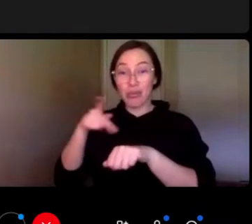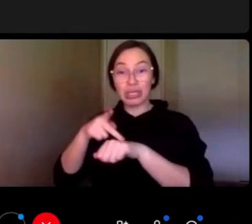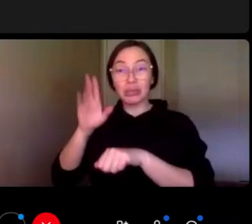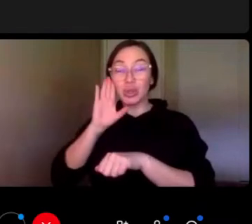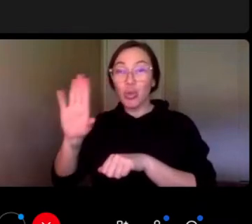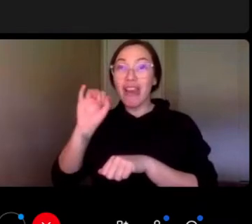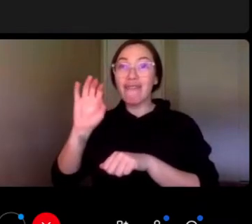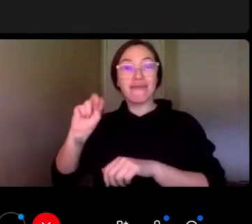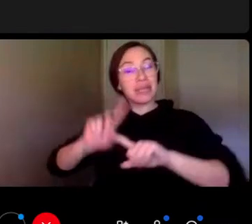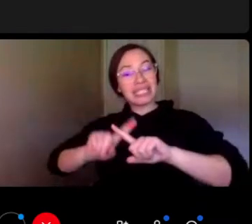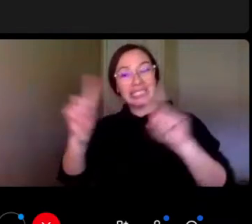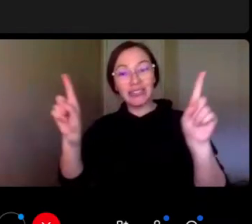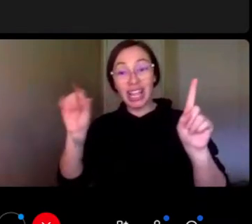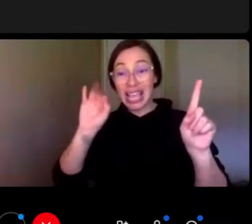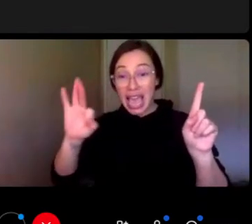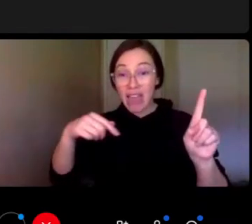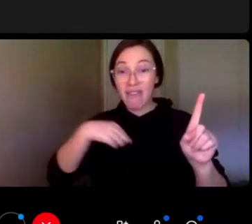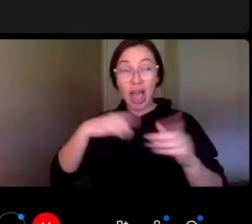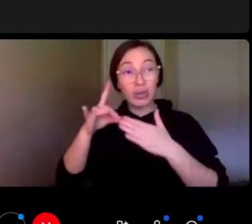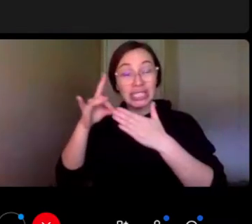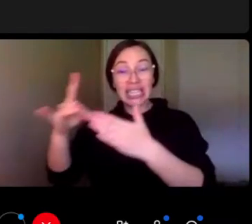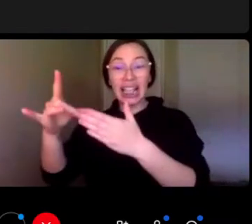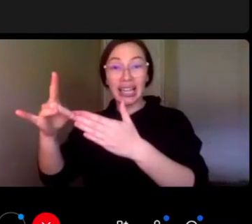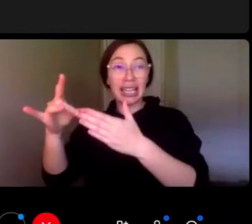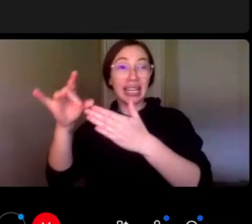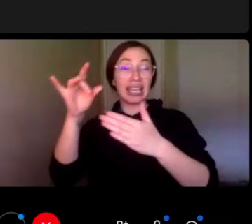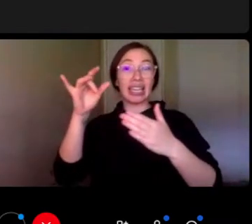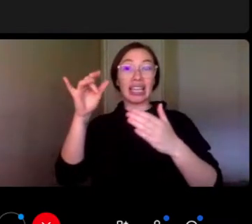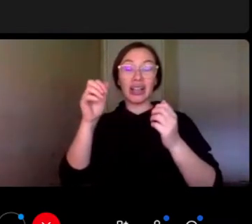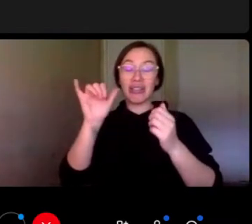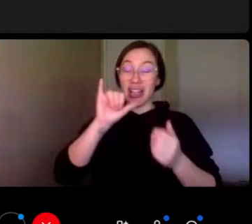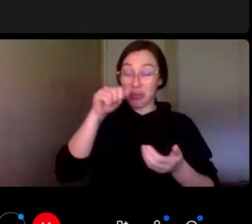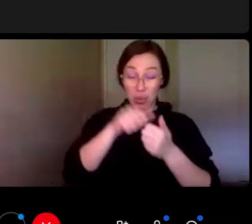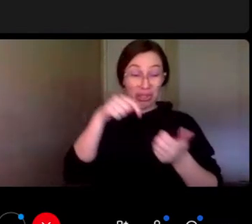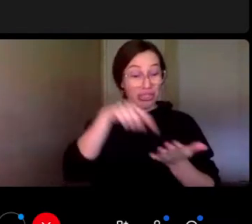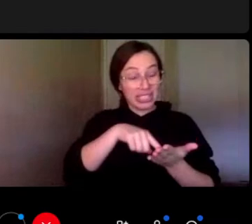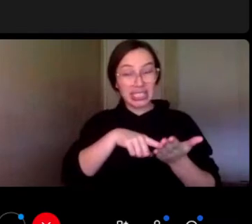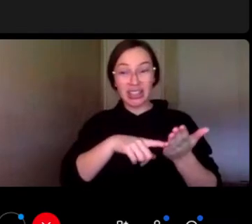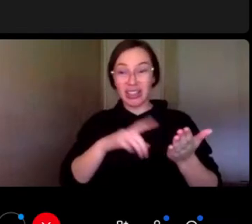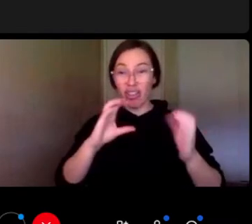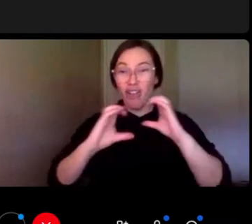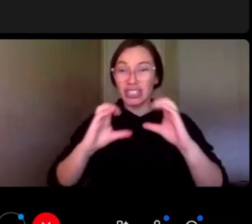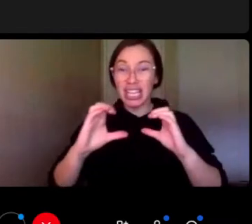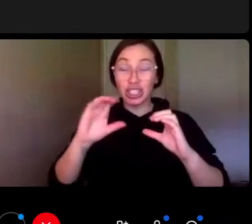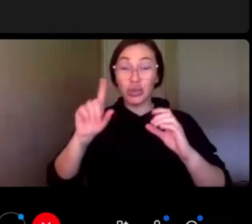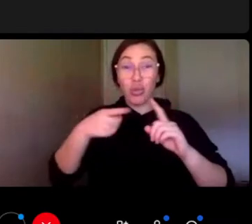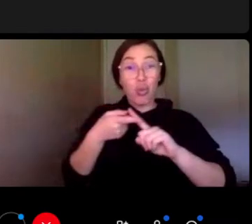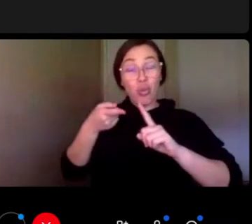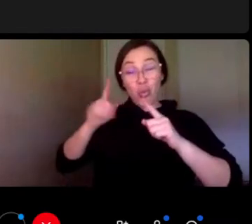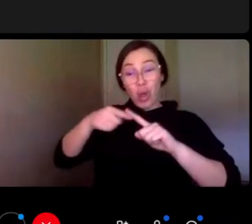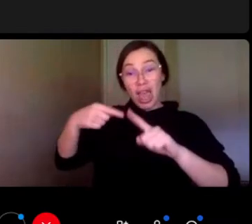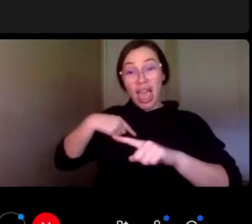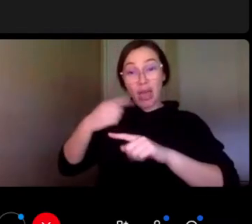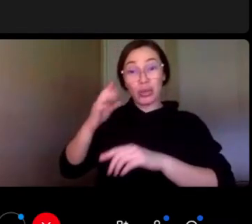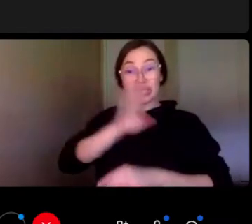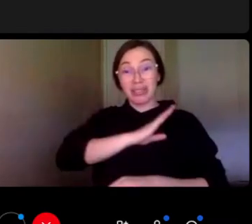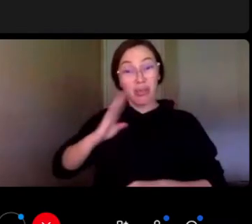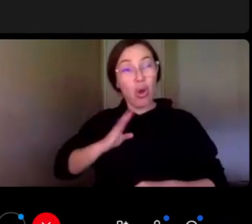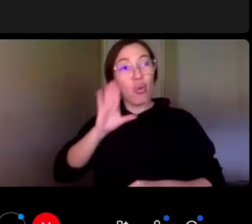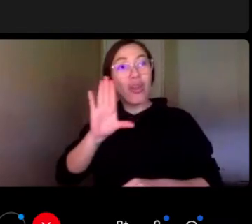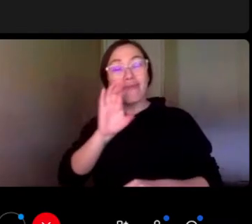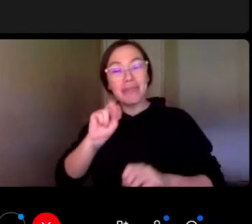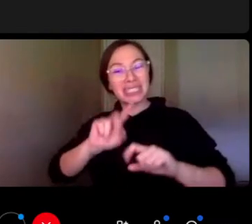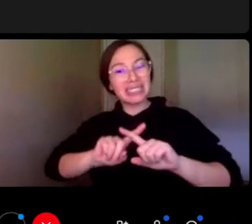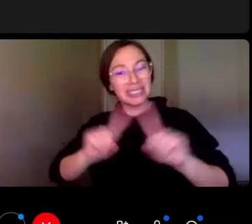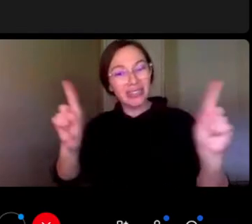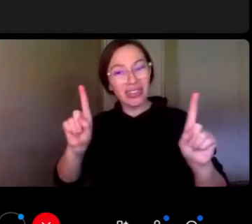leading with fidelity to this, the conversations would have been different. Joanne sat through some principals meetings. She knows exactly what I'm talking about. They don't always